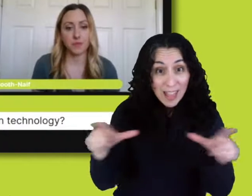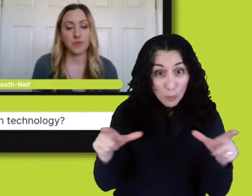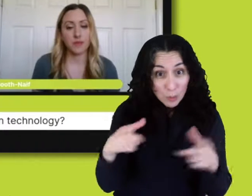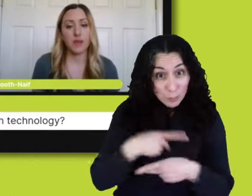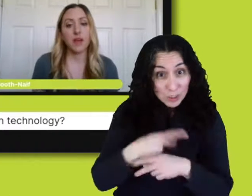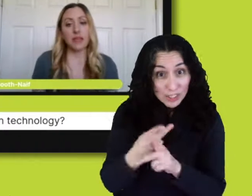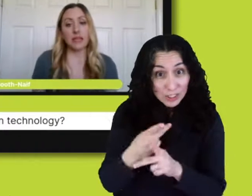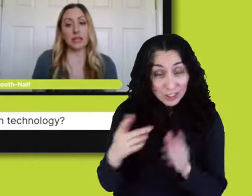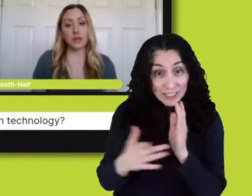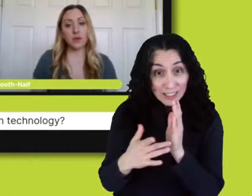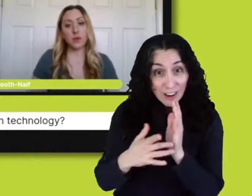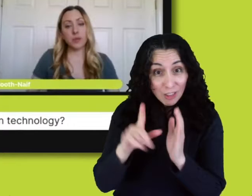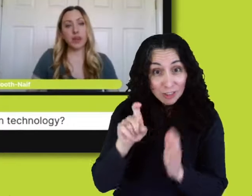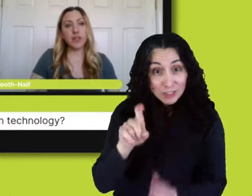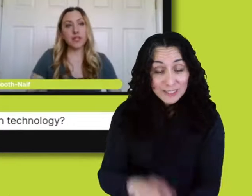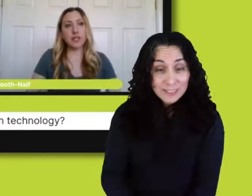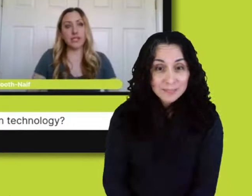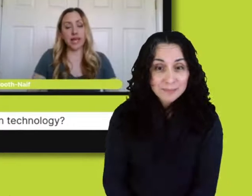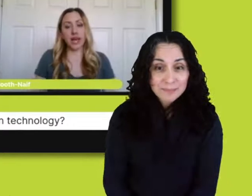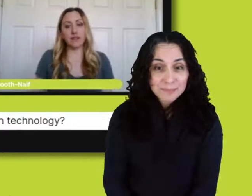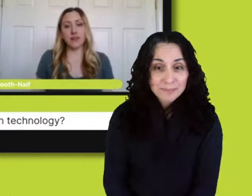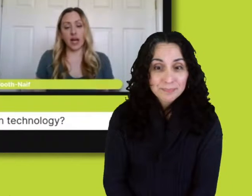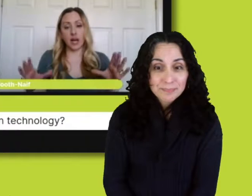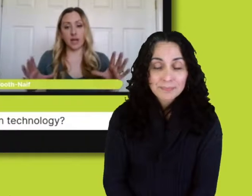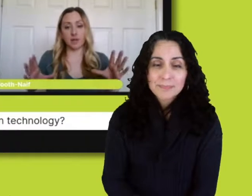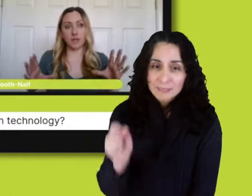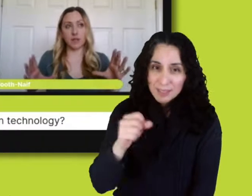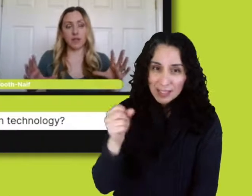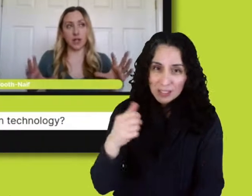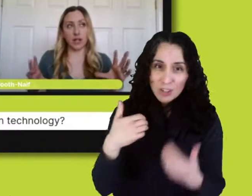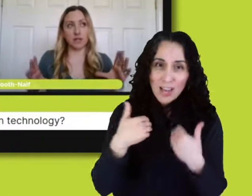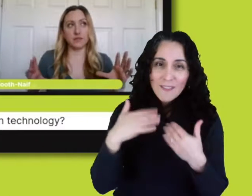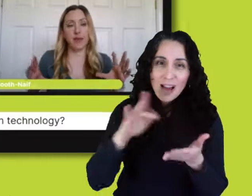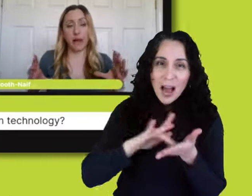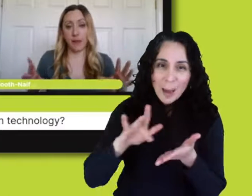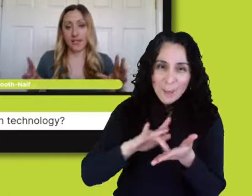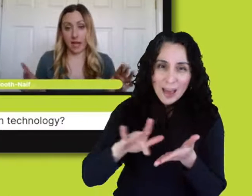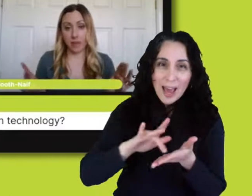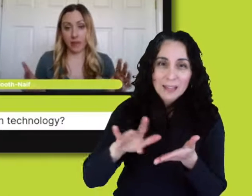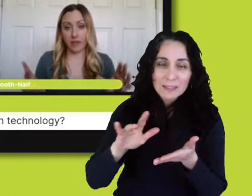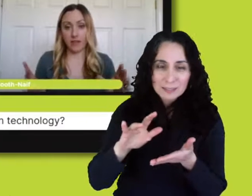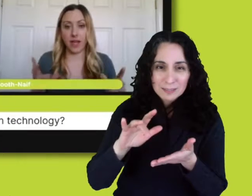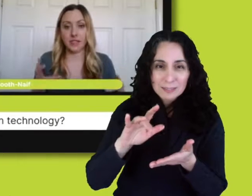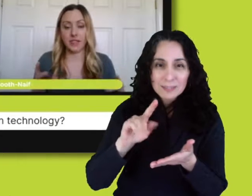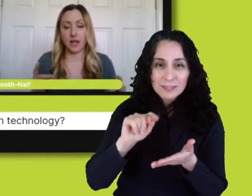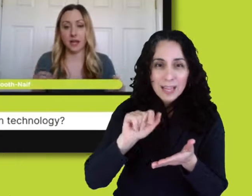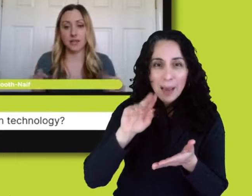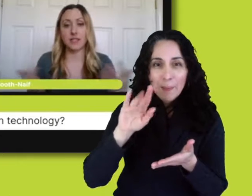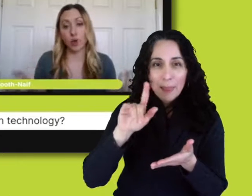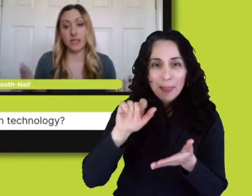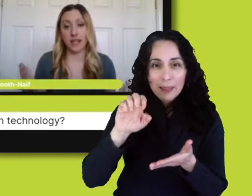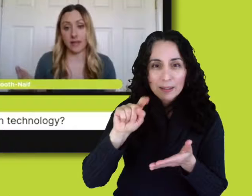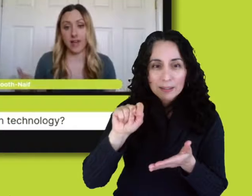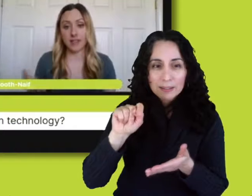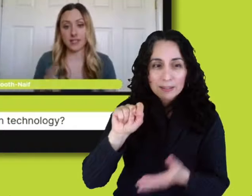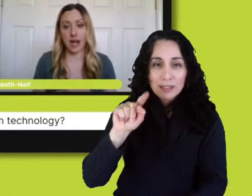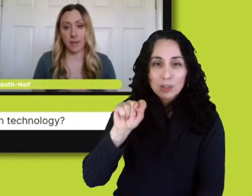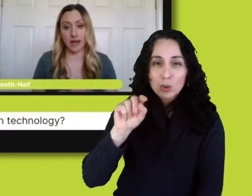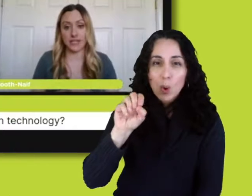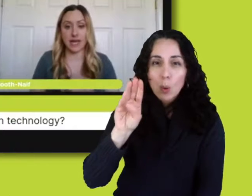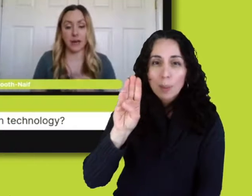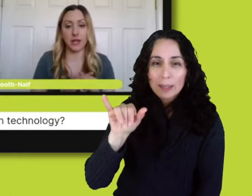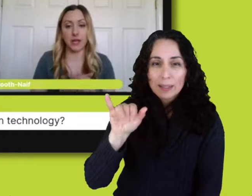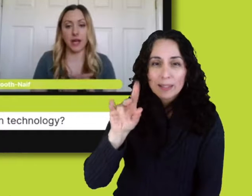technology? Yeah, so Briella does have an iPad tablet that has it's a Tobii